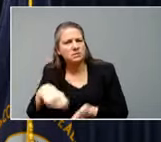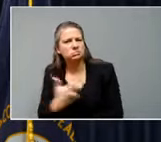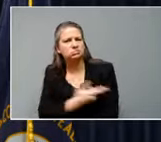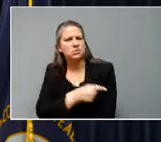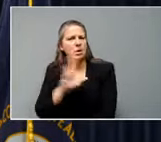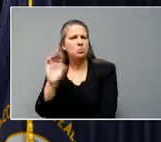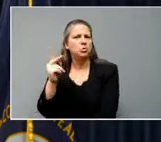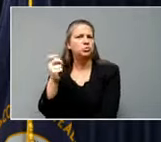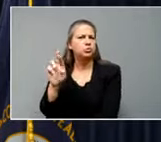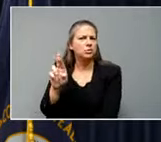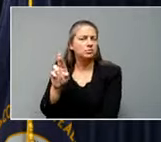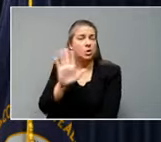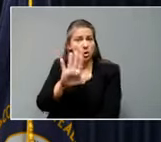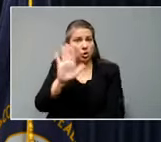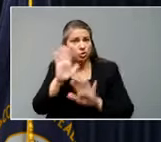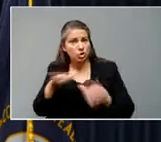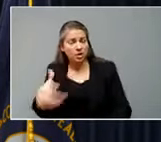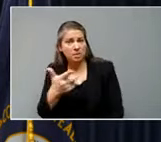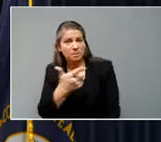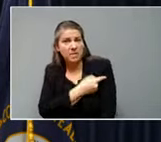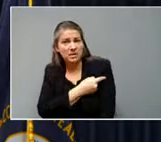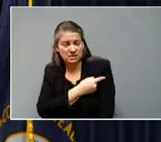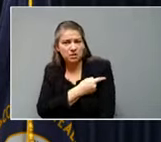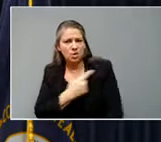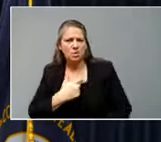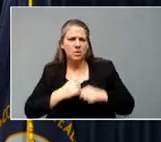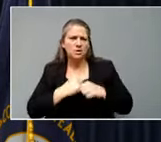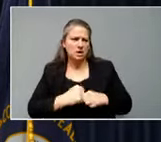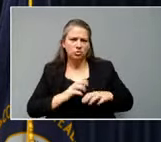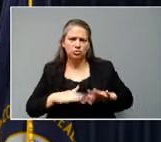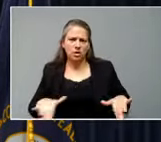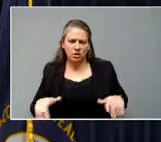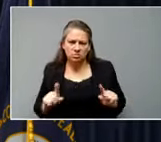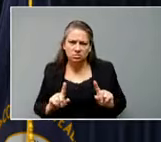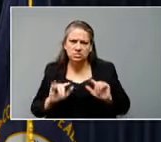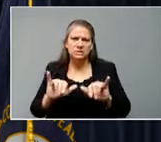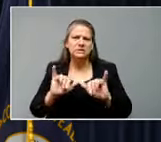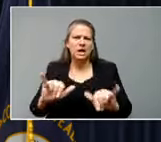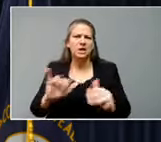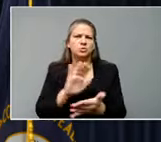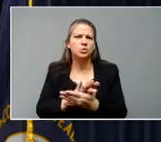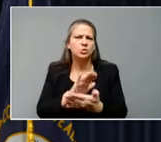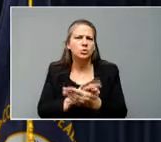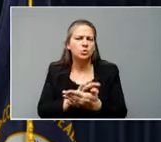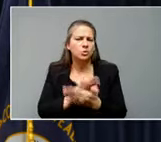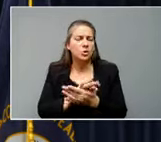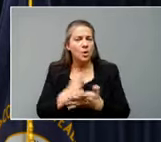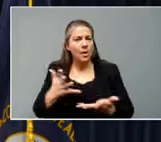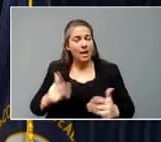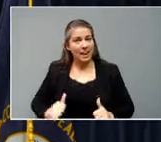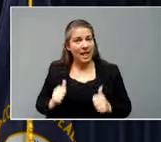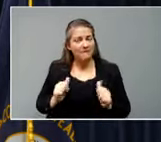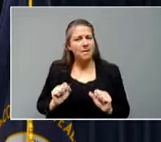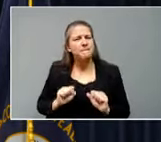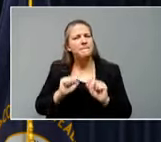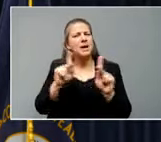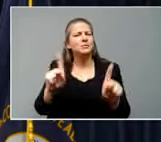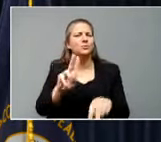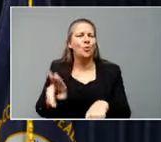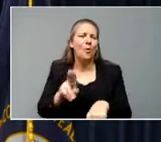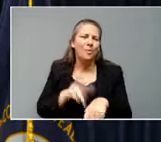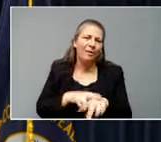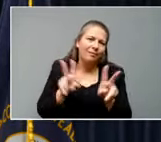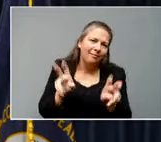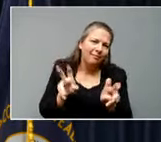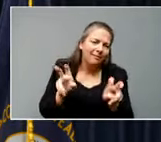vaccinated is the way that we keep them in school. We get their life back to normal, or as normal as we can during